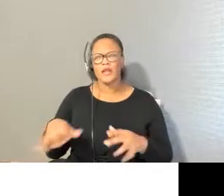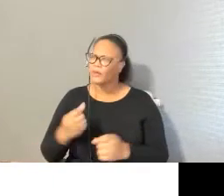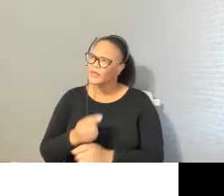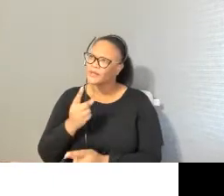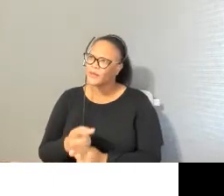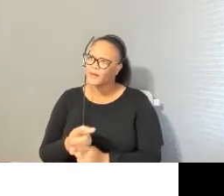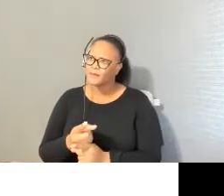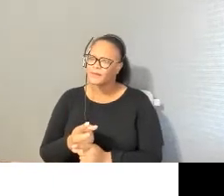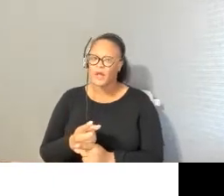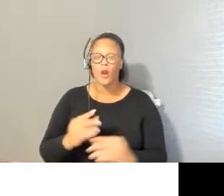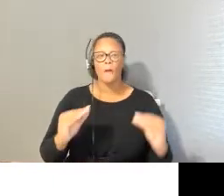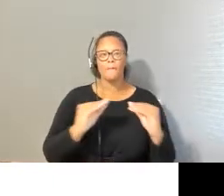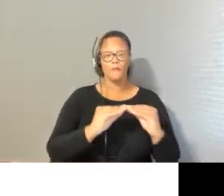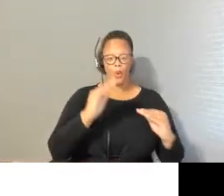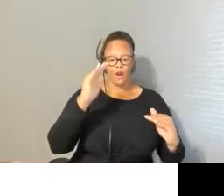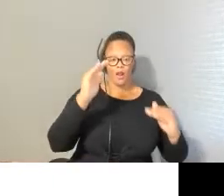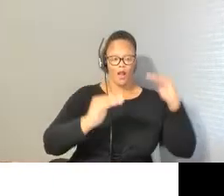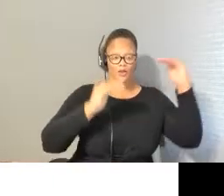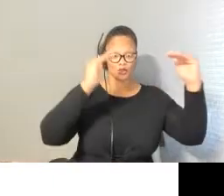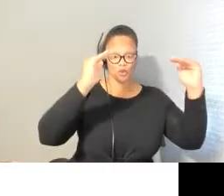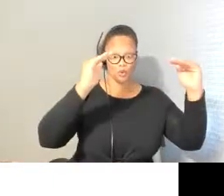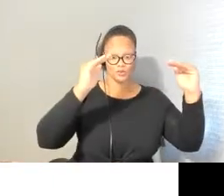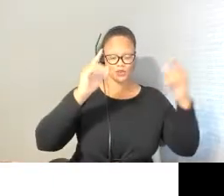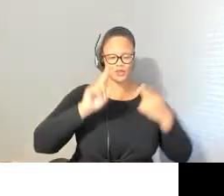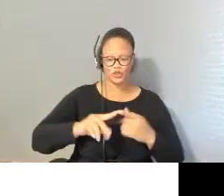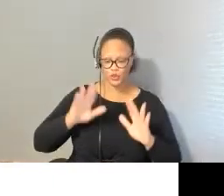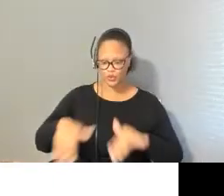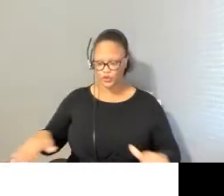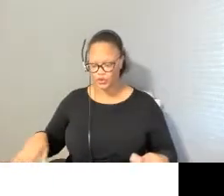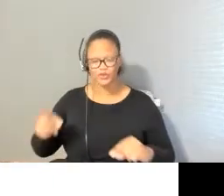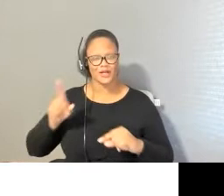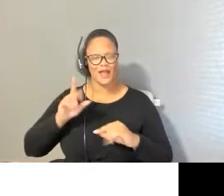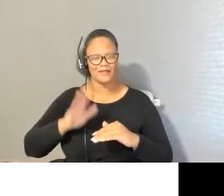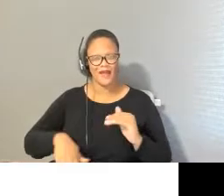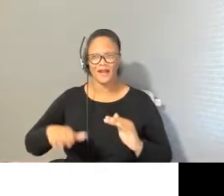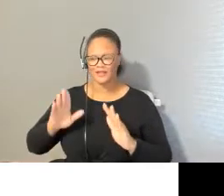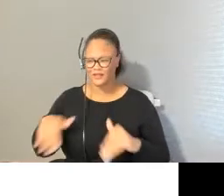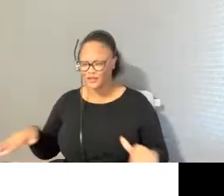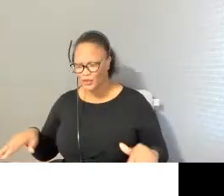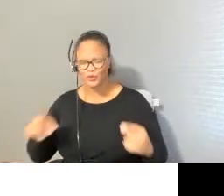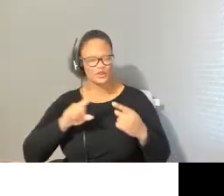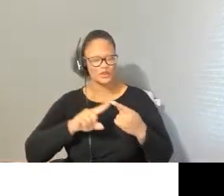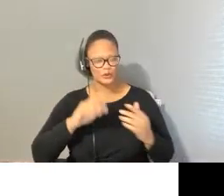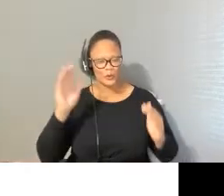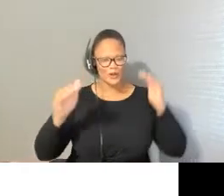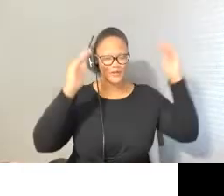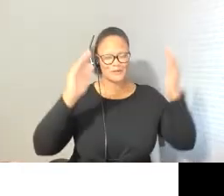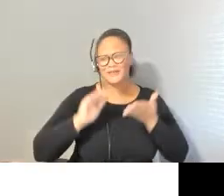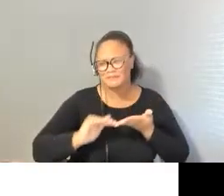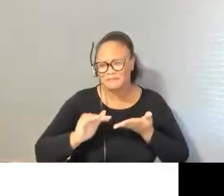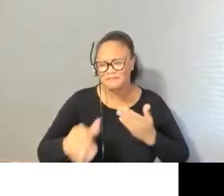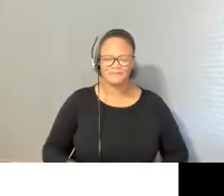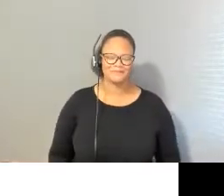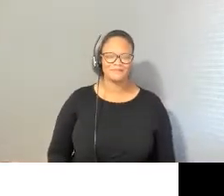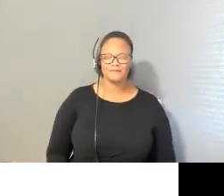were more adults to children than there was children to adults. Excuse me about that. But our